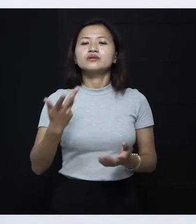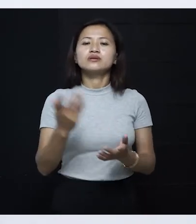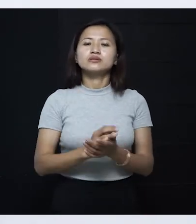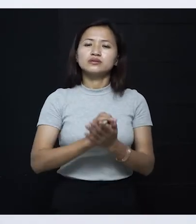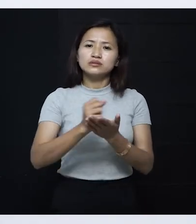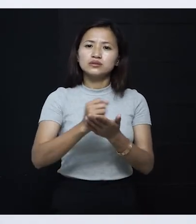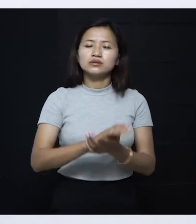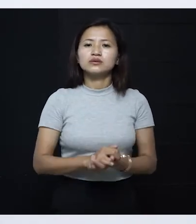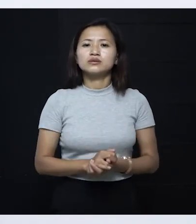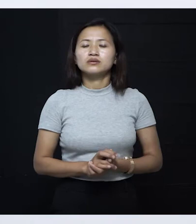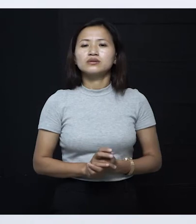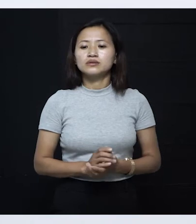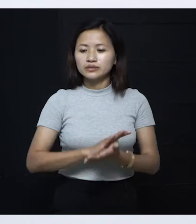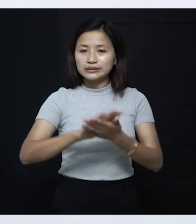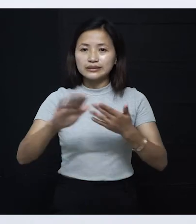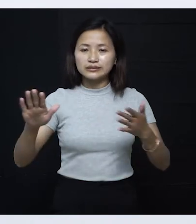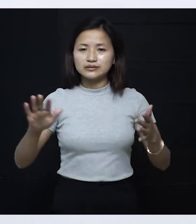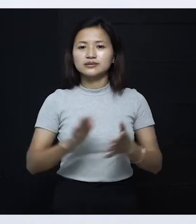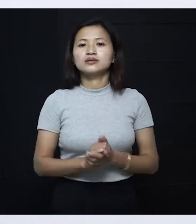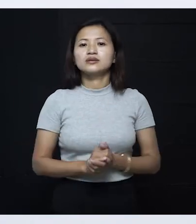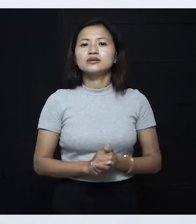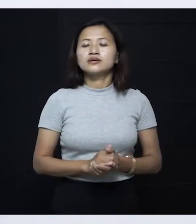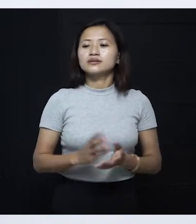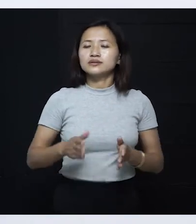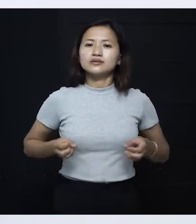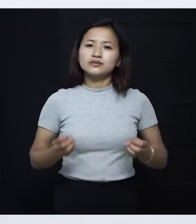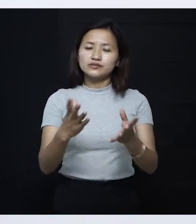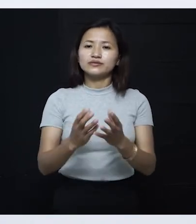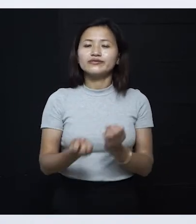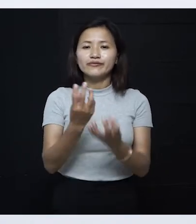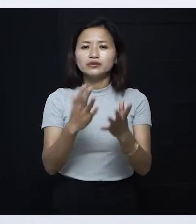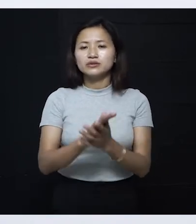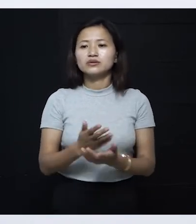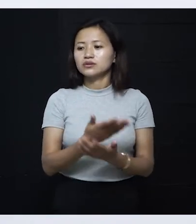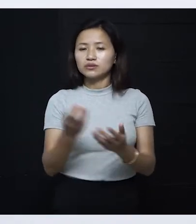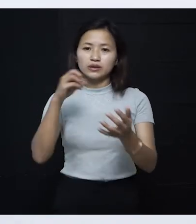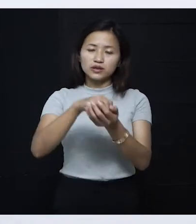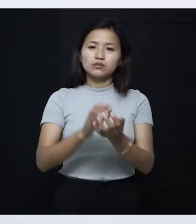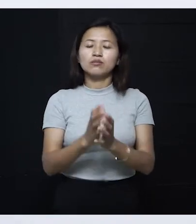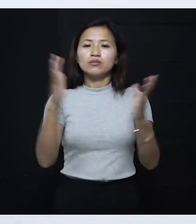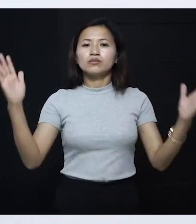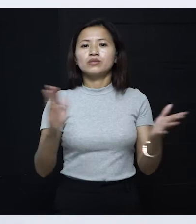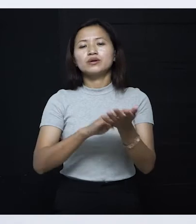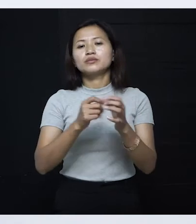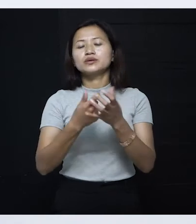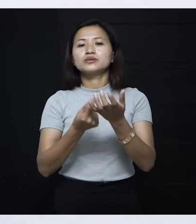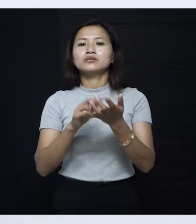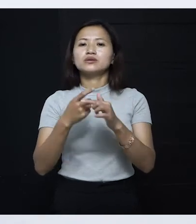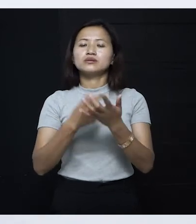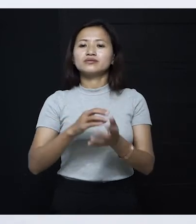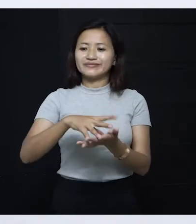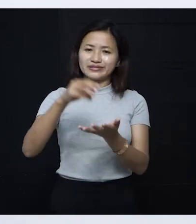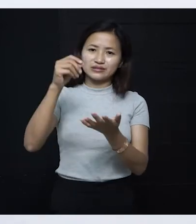to cultivate. So first the clearings will be cleared, okay? They will set fire to it. All these are to add more manure, okay?